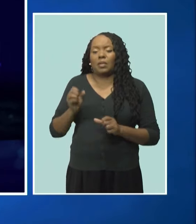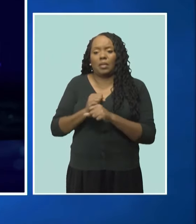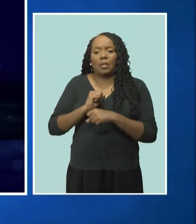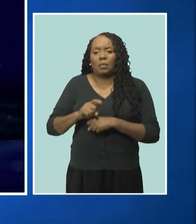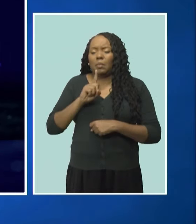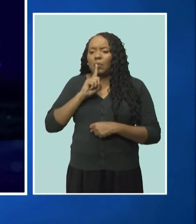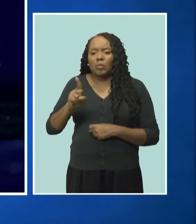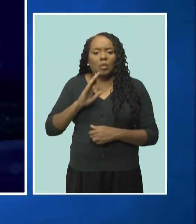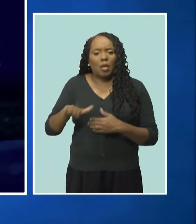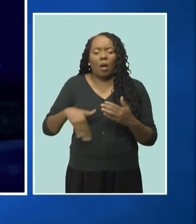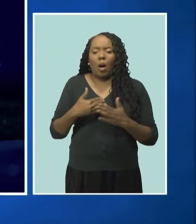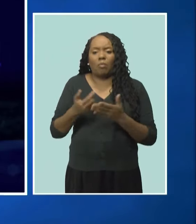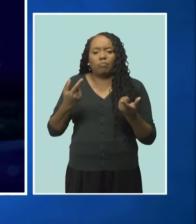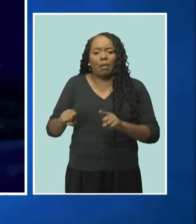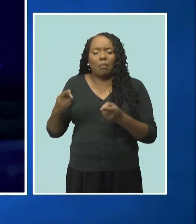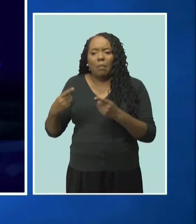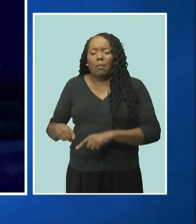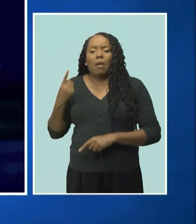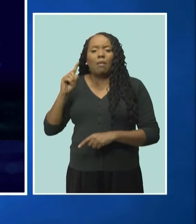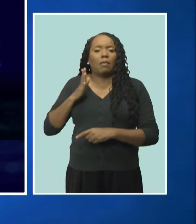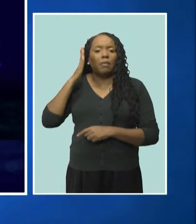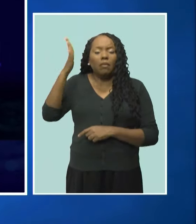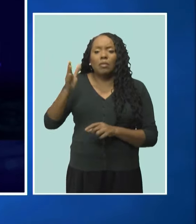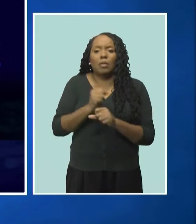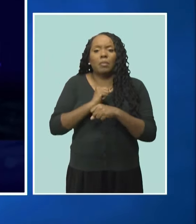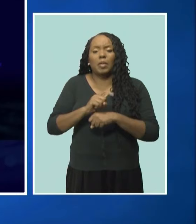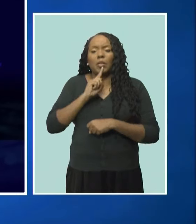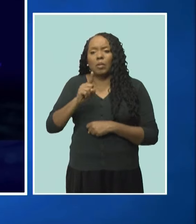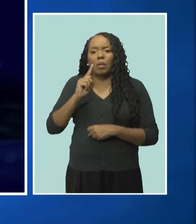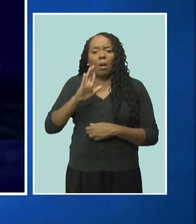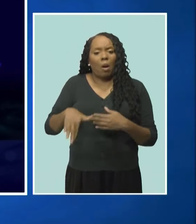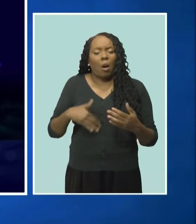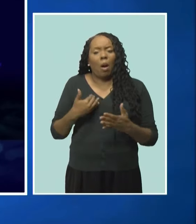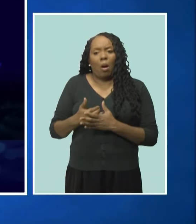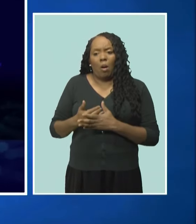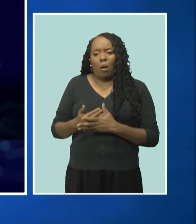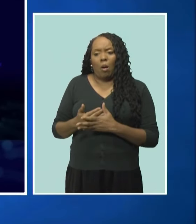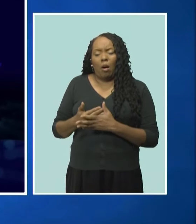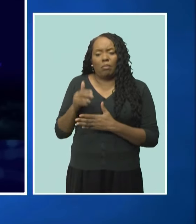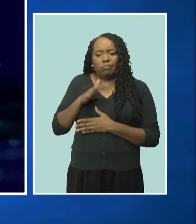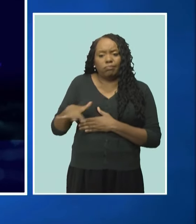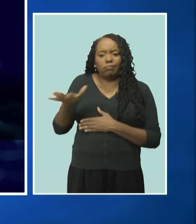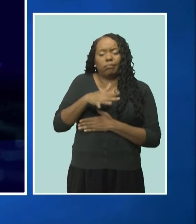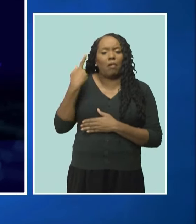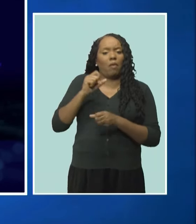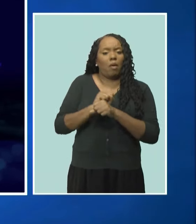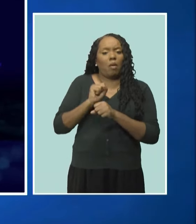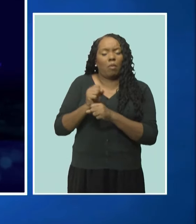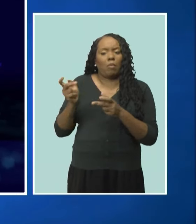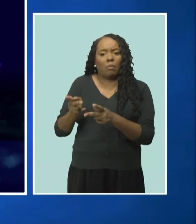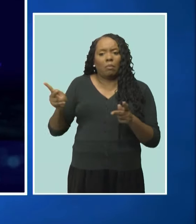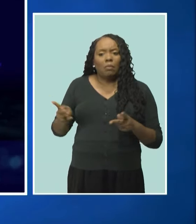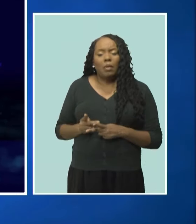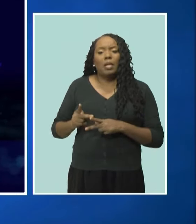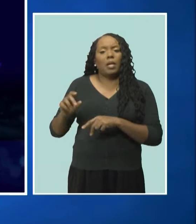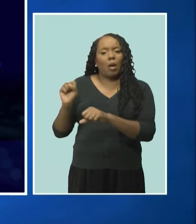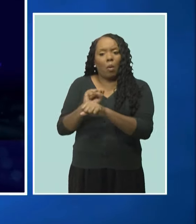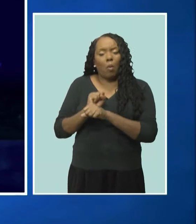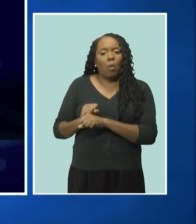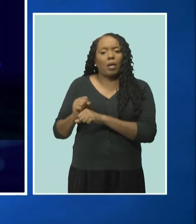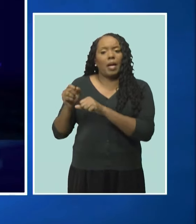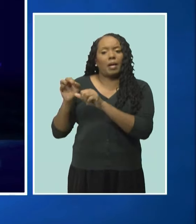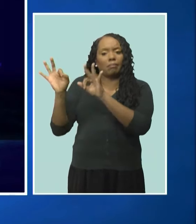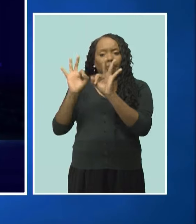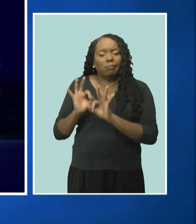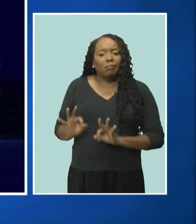developing or, in the future, to make sure that that aspect of the workplace is, functioning well.